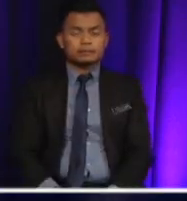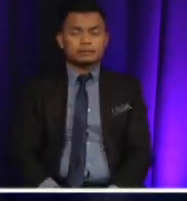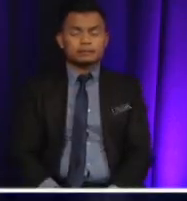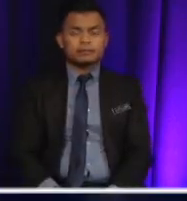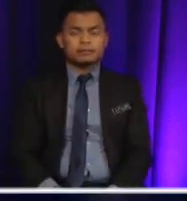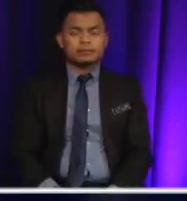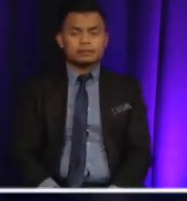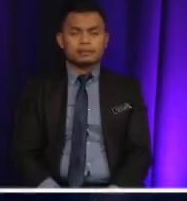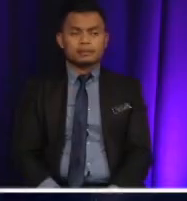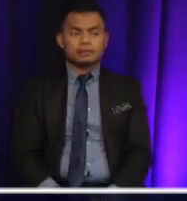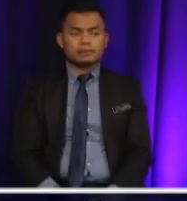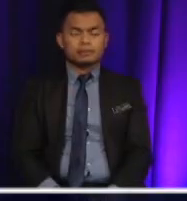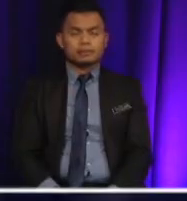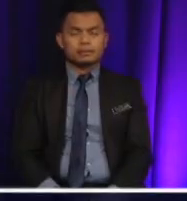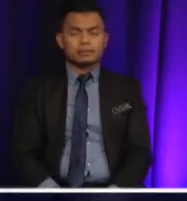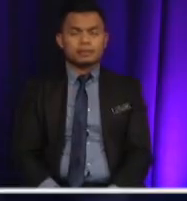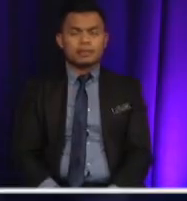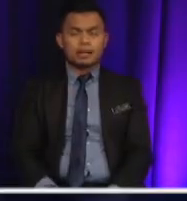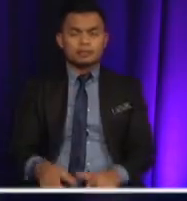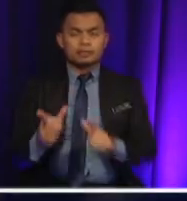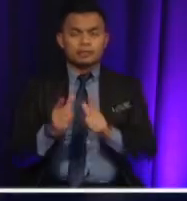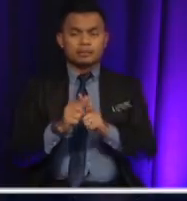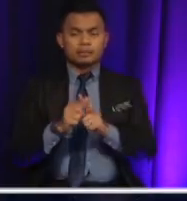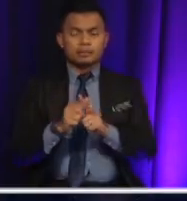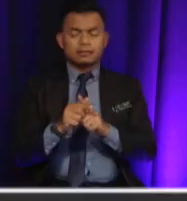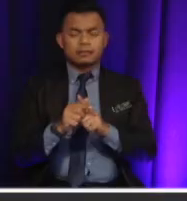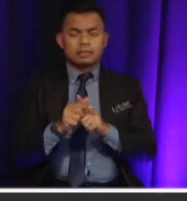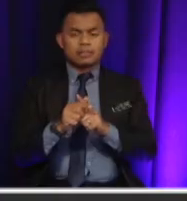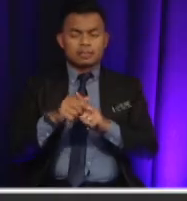right. Uh-huh. Okay, that's number And 1. then scrapings from